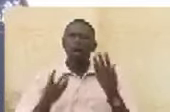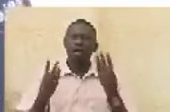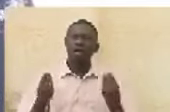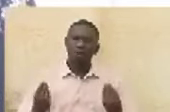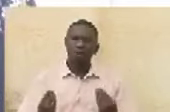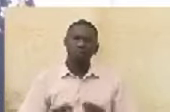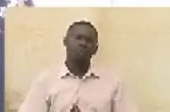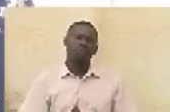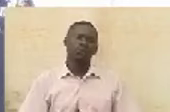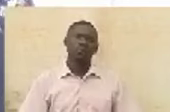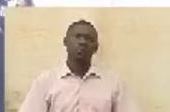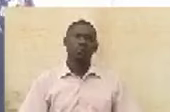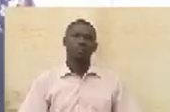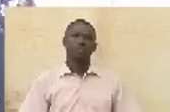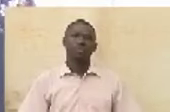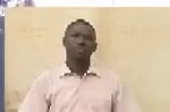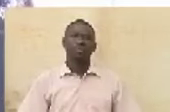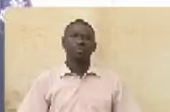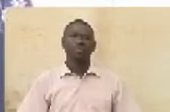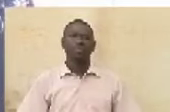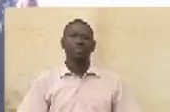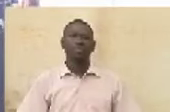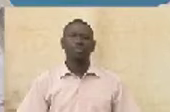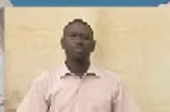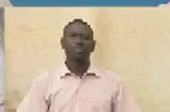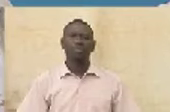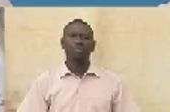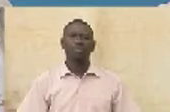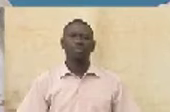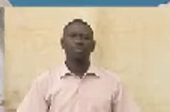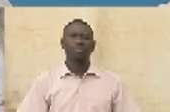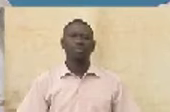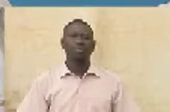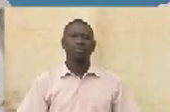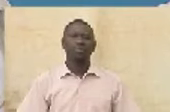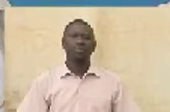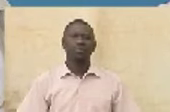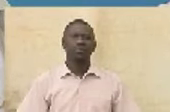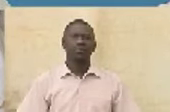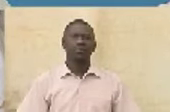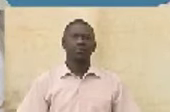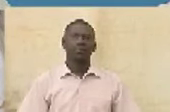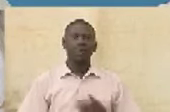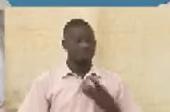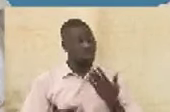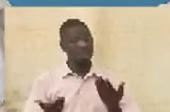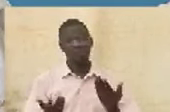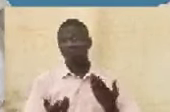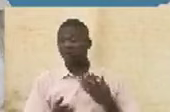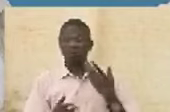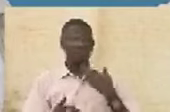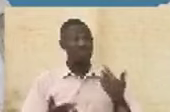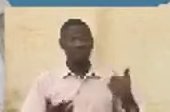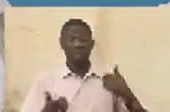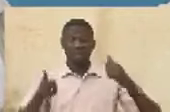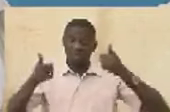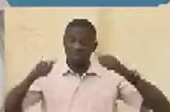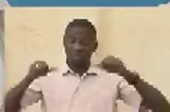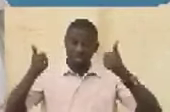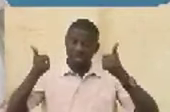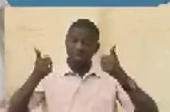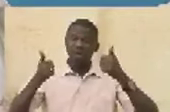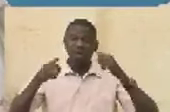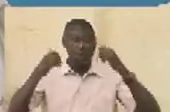abebe ke kan ñu ñaari de ah bi re wuta tan dole fa jaakal te ka bi ñu ka tun tan na mañ ñi. Well, when this thing started